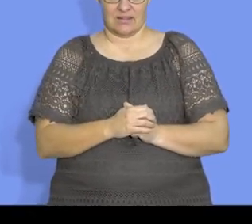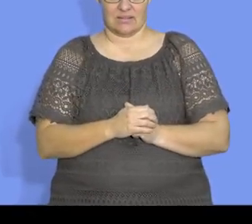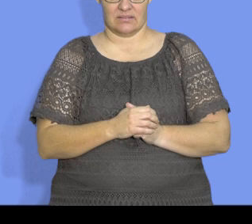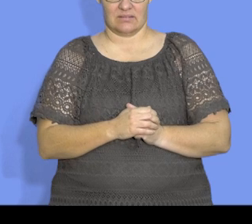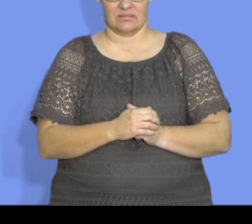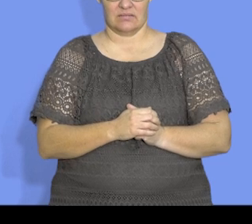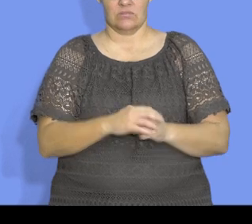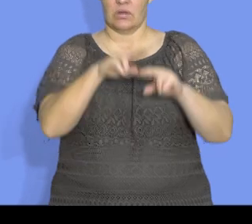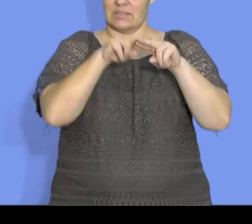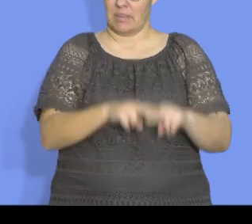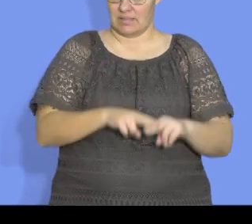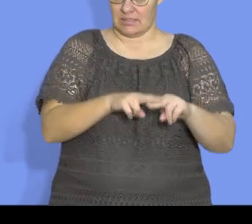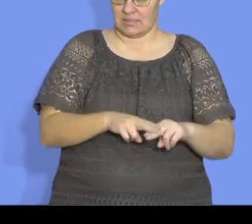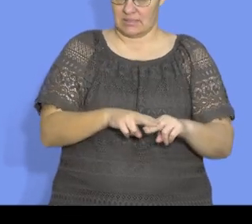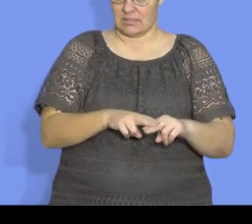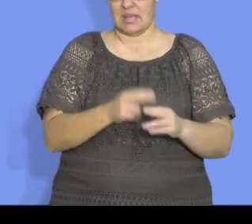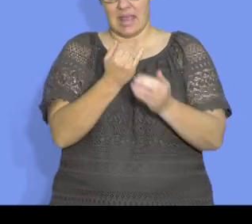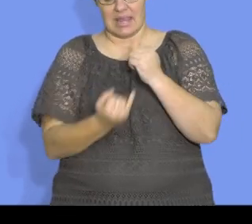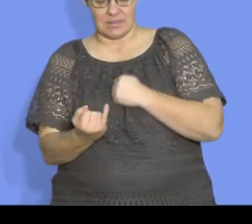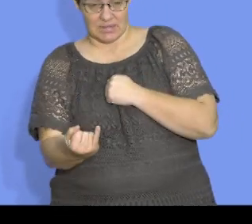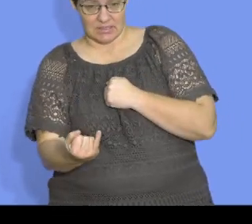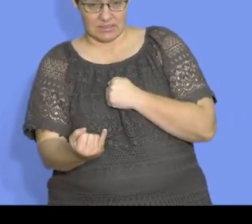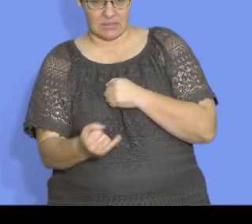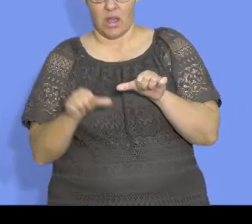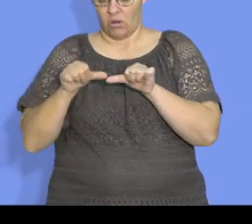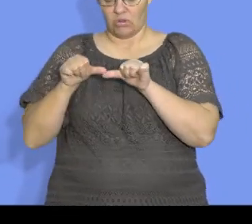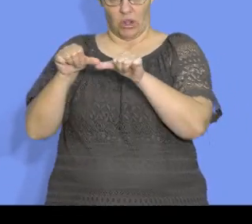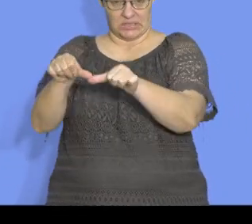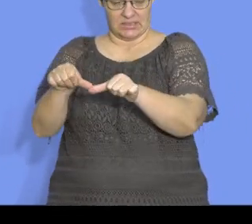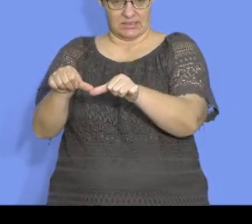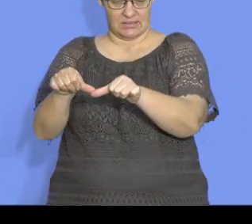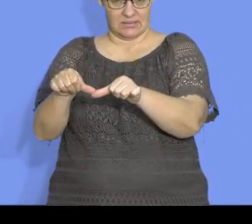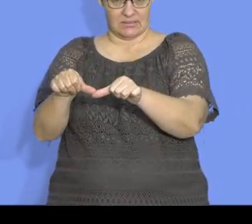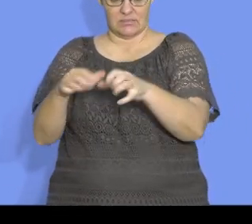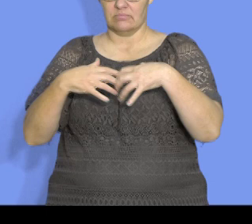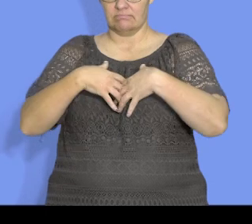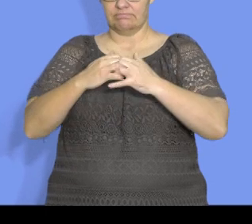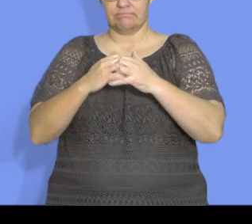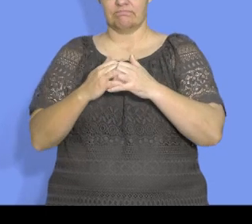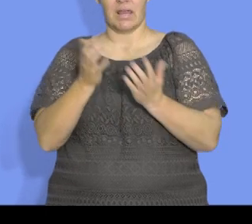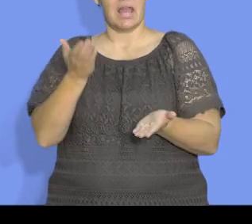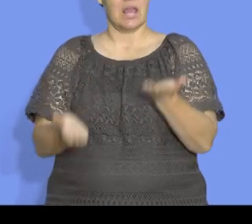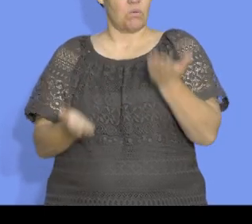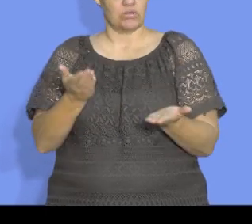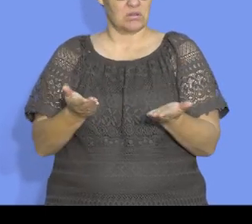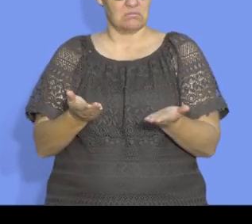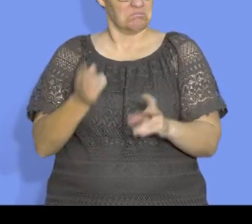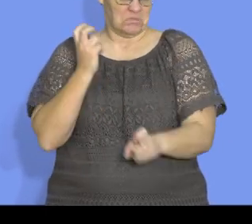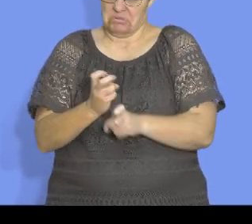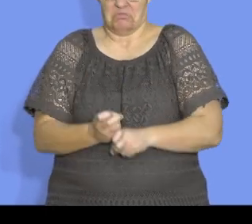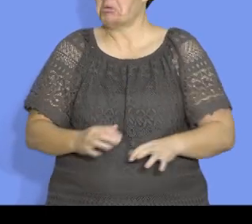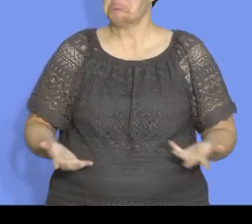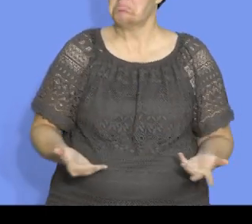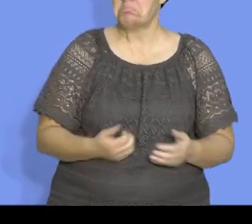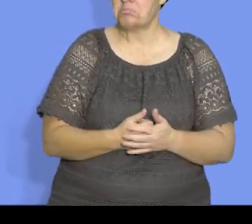going to put dependent, independent, and the constant together to make an equation, well, that shouldn't be too